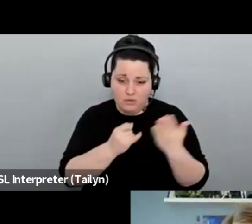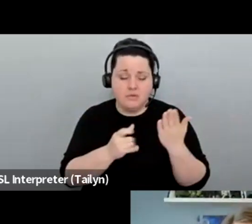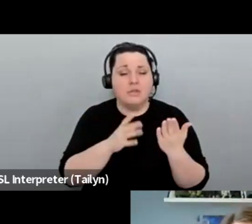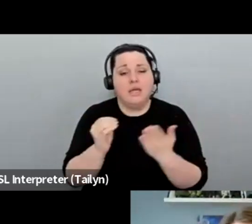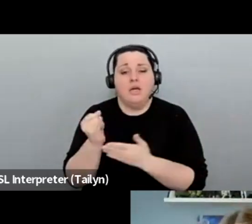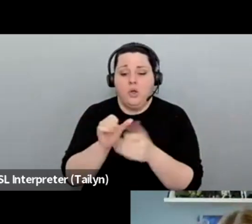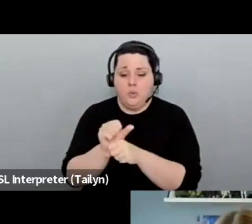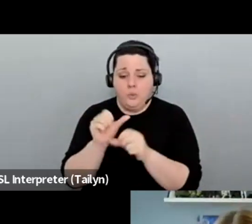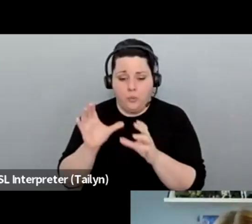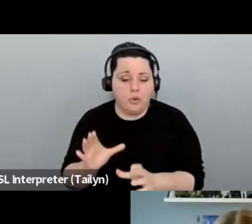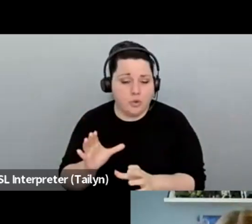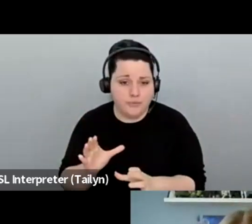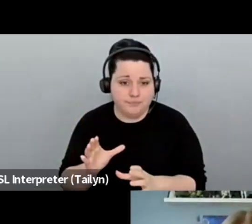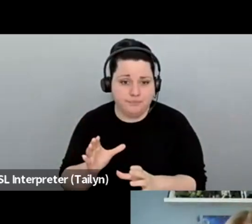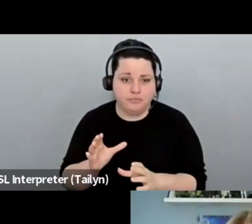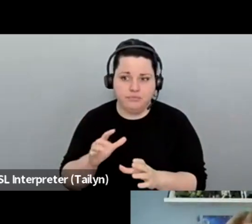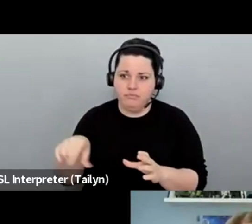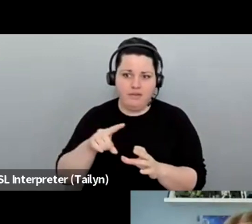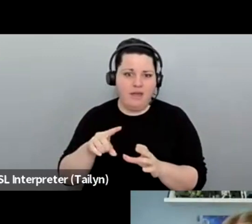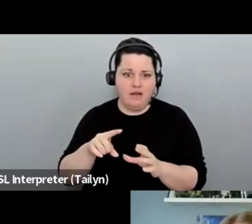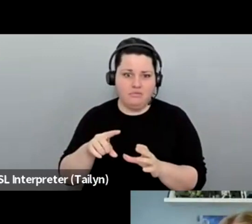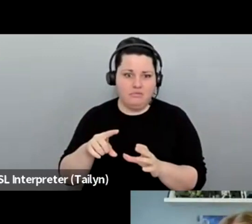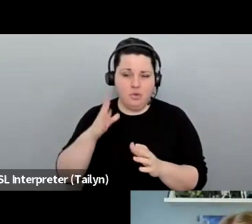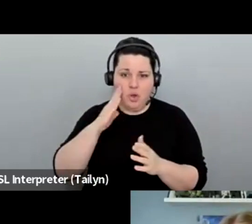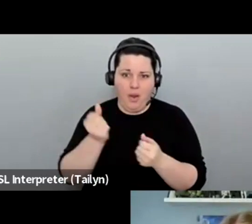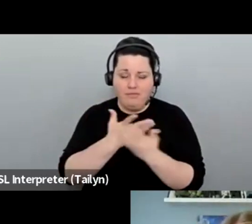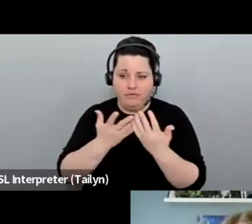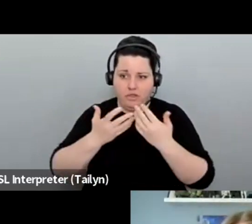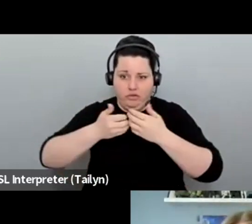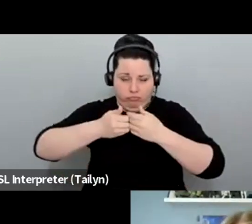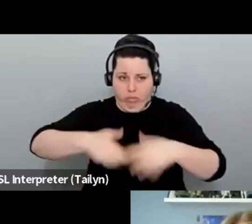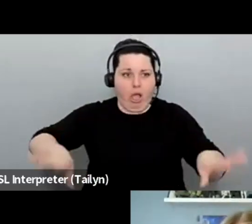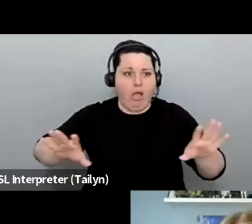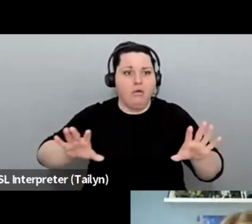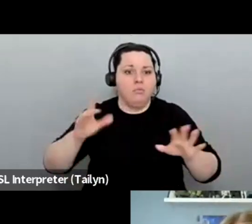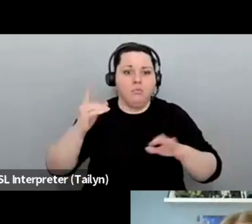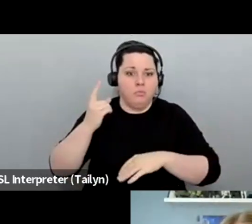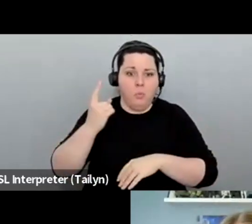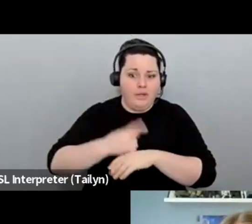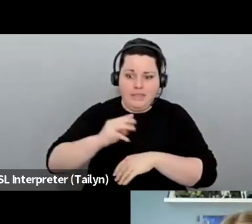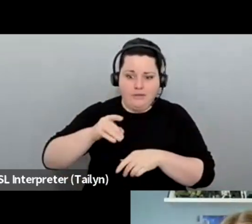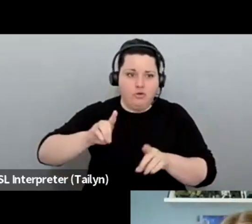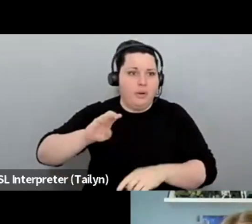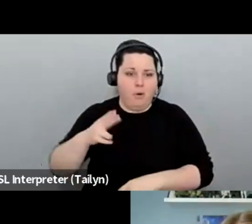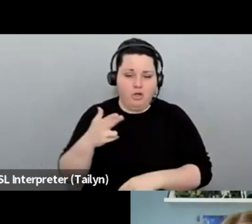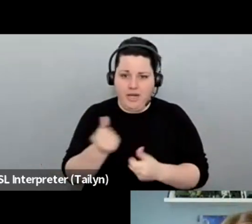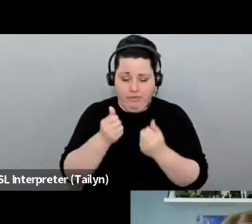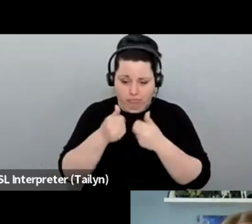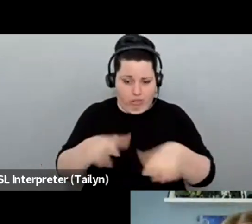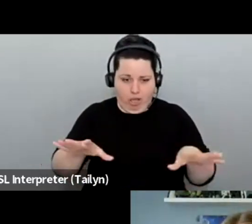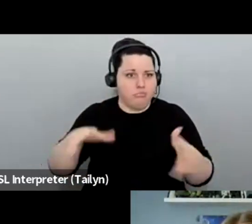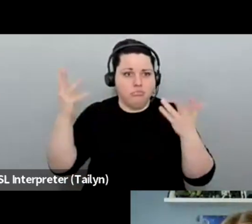arts workers as the floor kind of fell out under everything on one day in the middle of March. And it